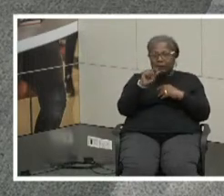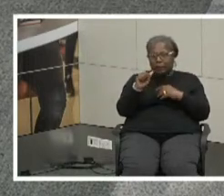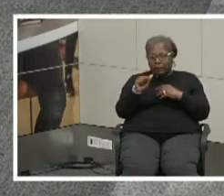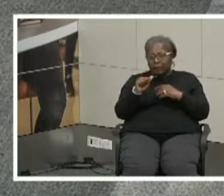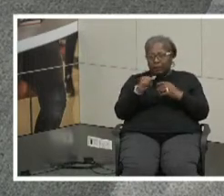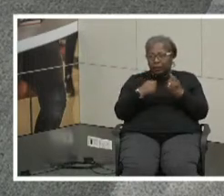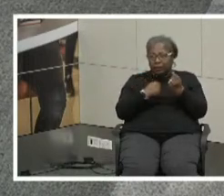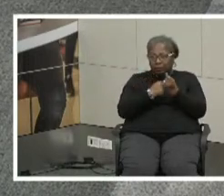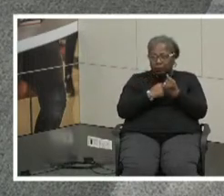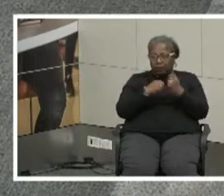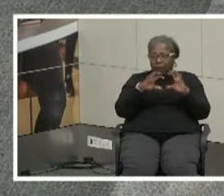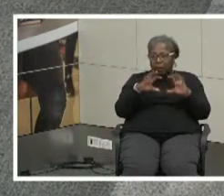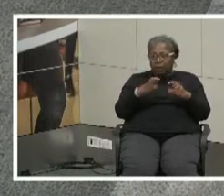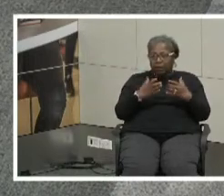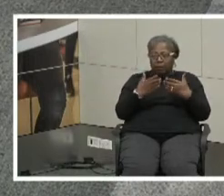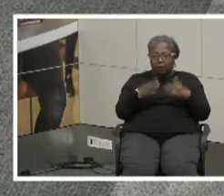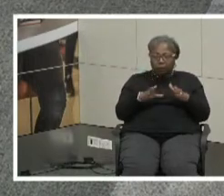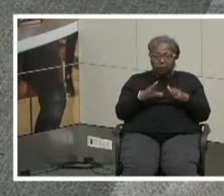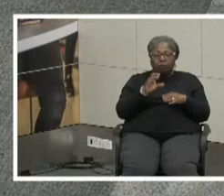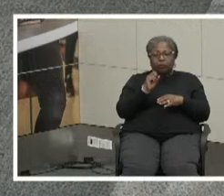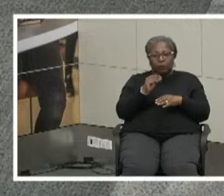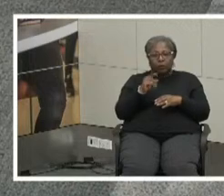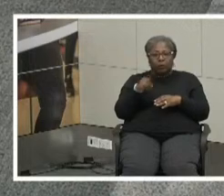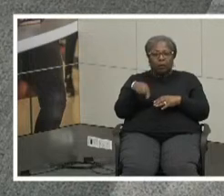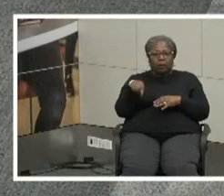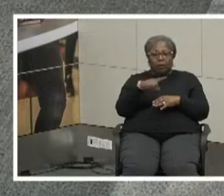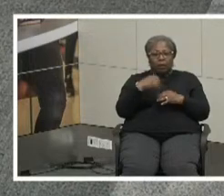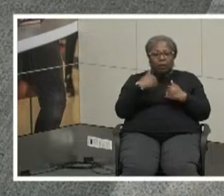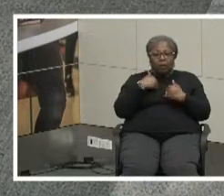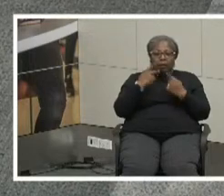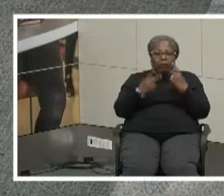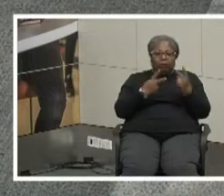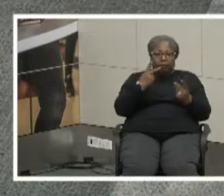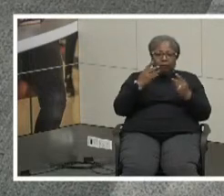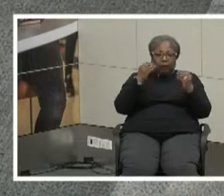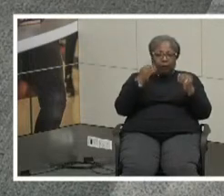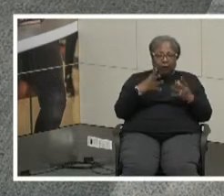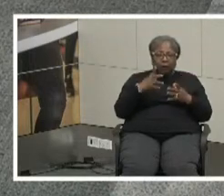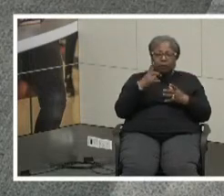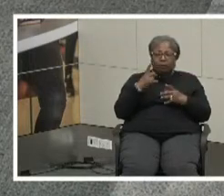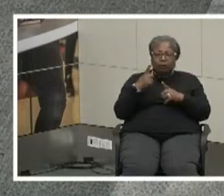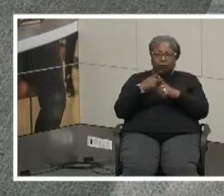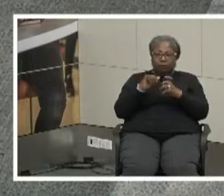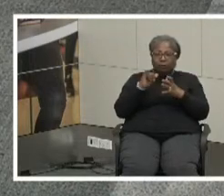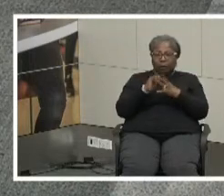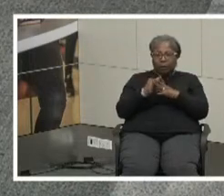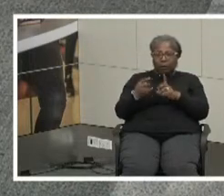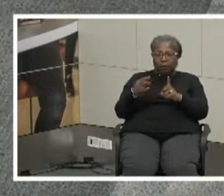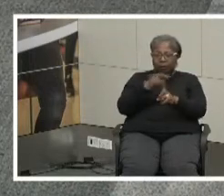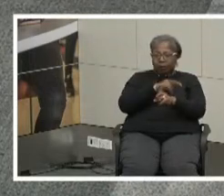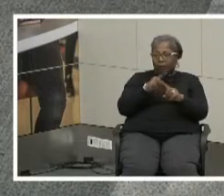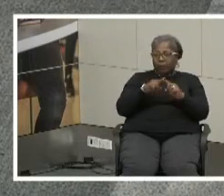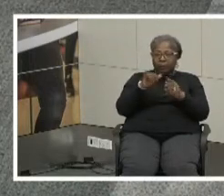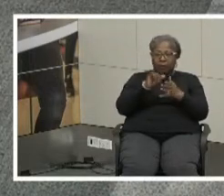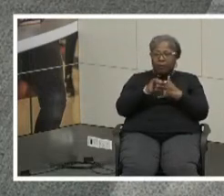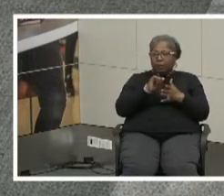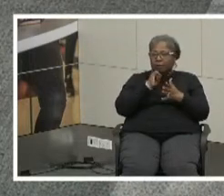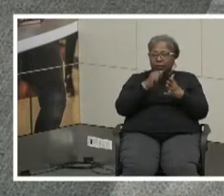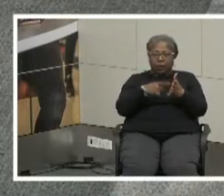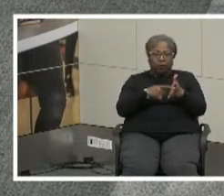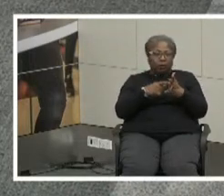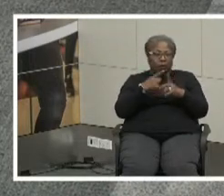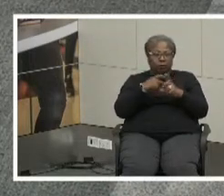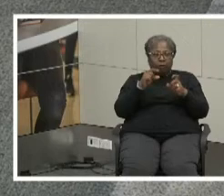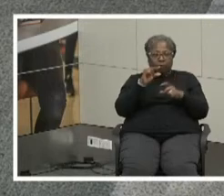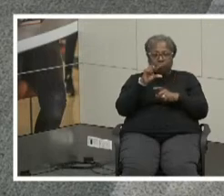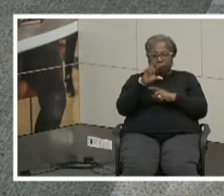support classrooms uh and so they they've had visiting teachers come in from that perspective but that's not a requirement from the